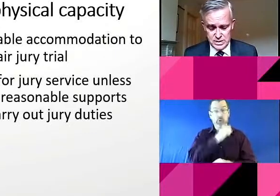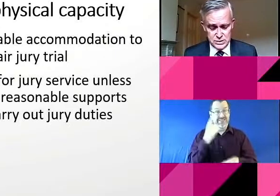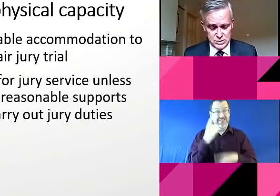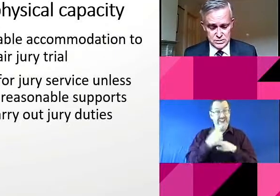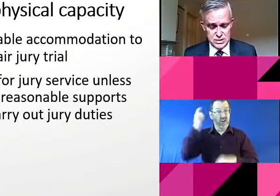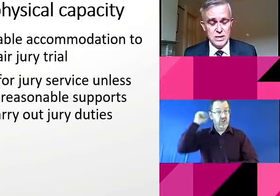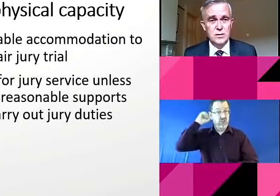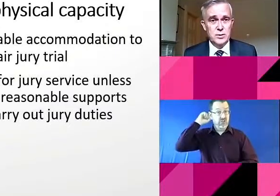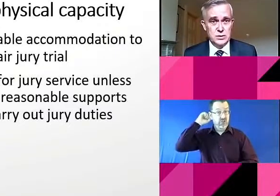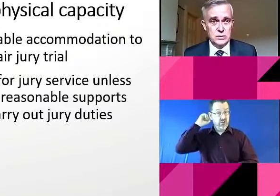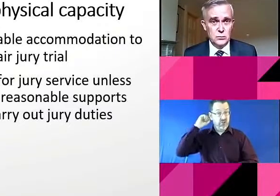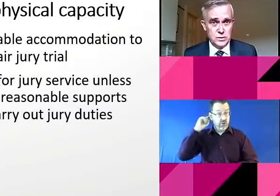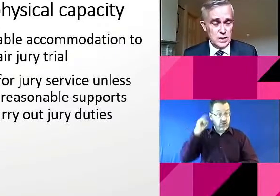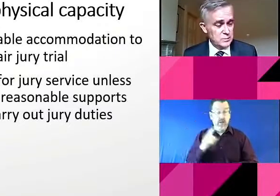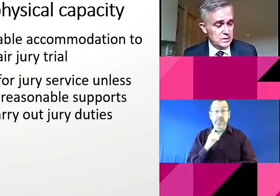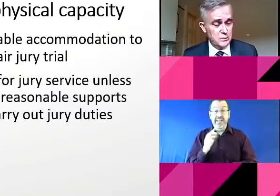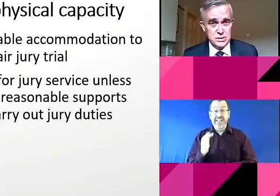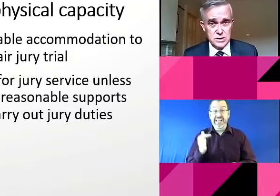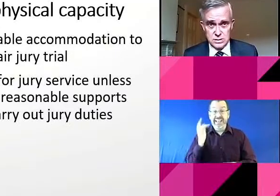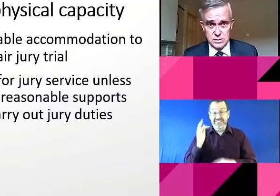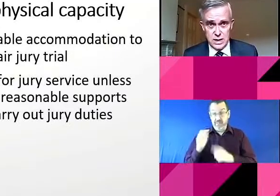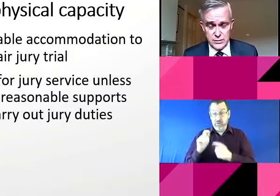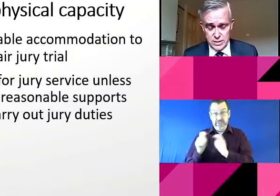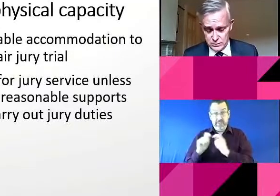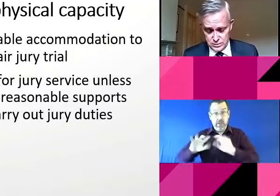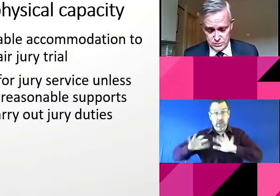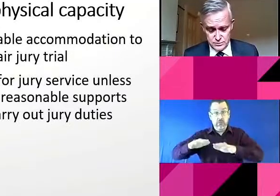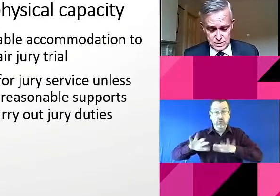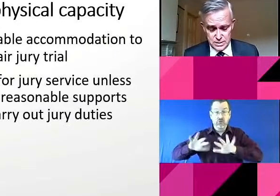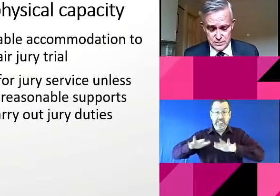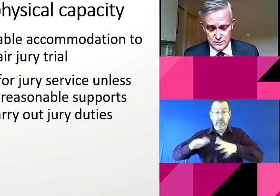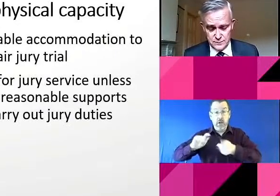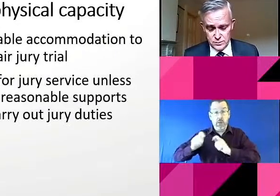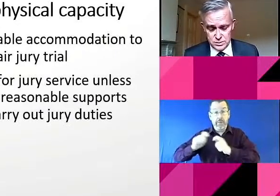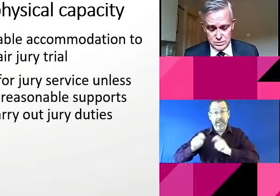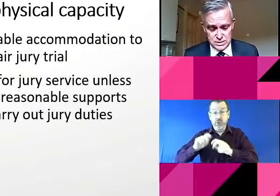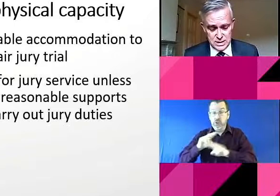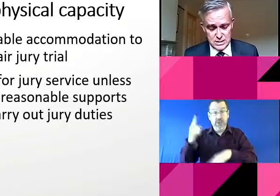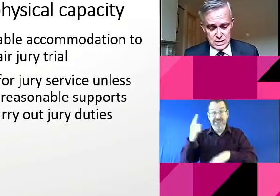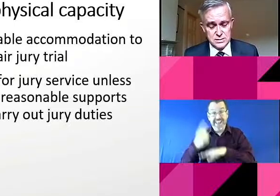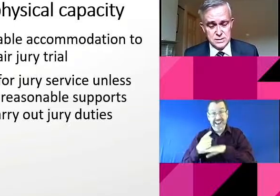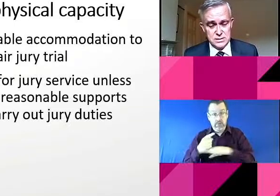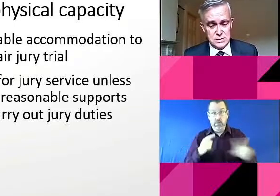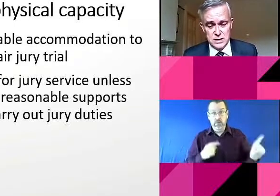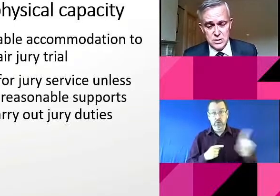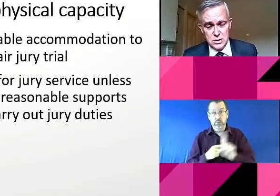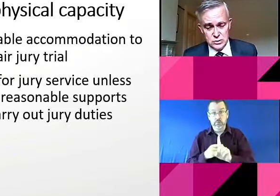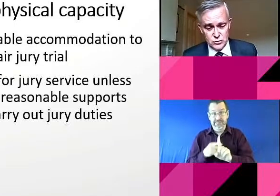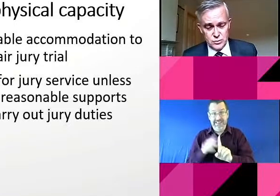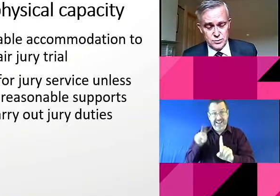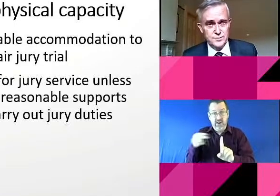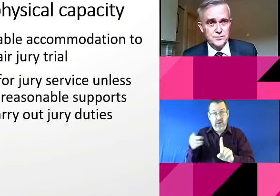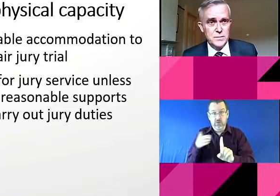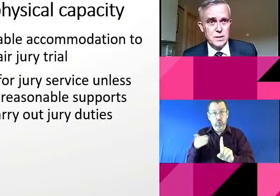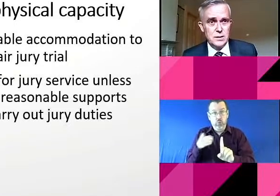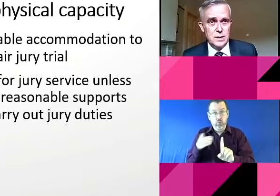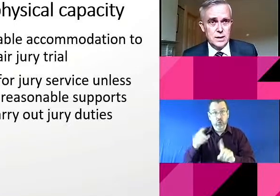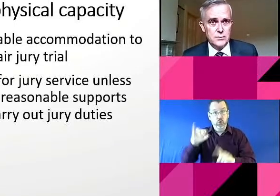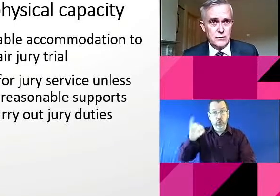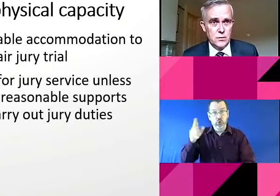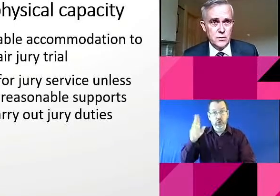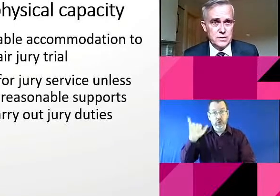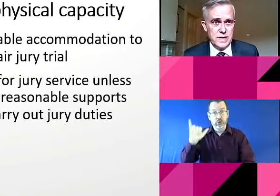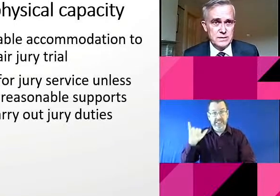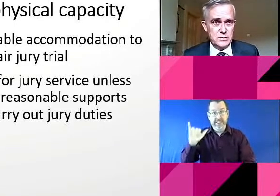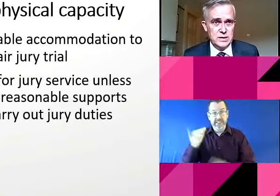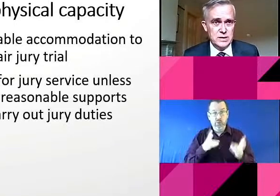reasonable accommodations, the person would not be in a position to carry out their functions as a juror.